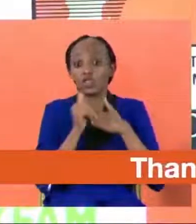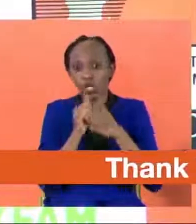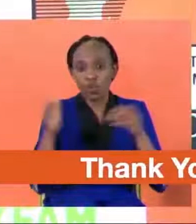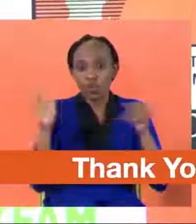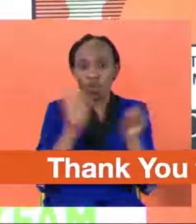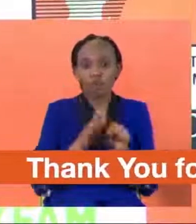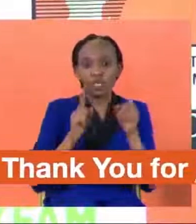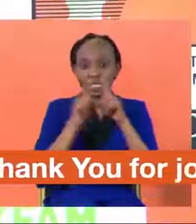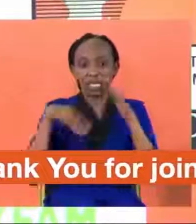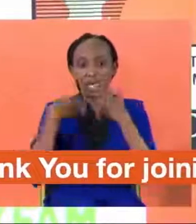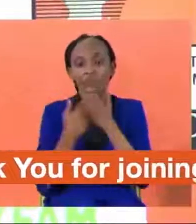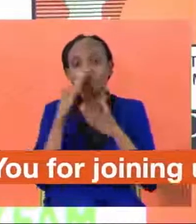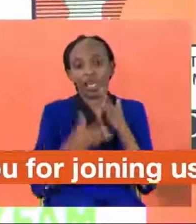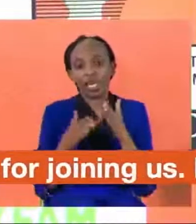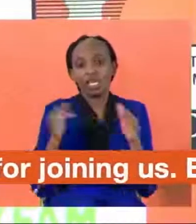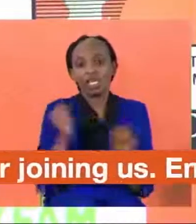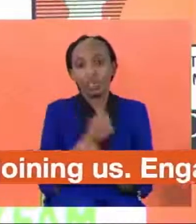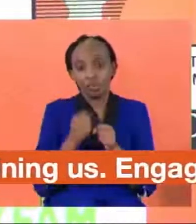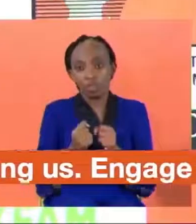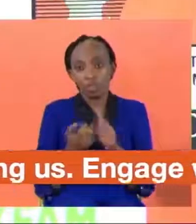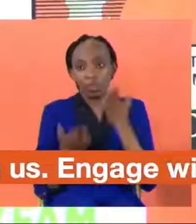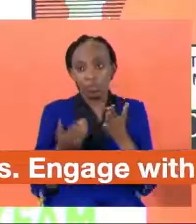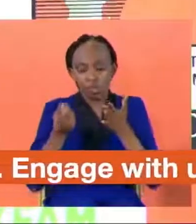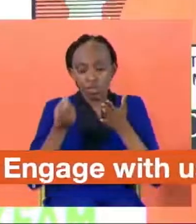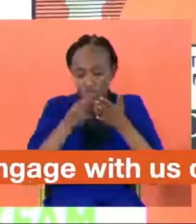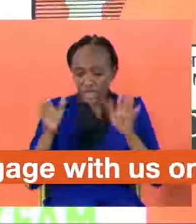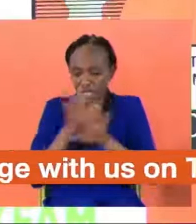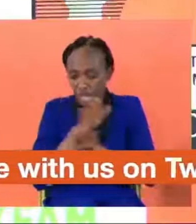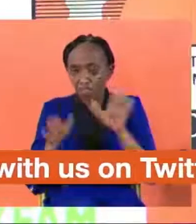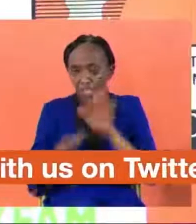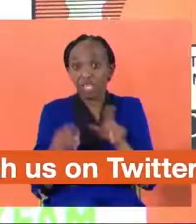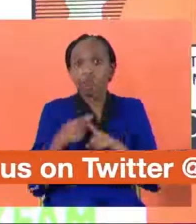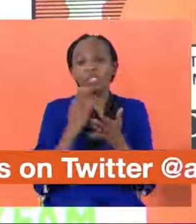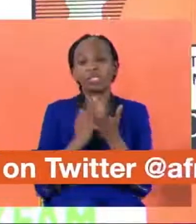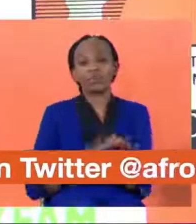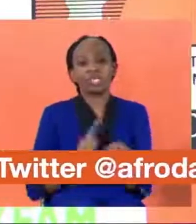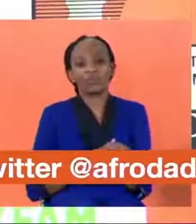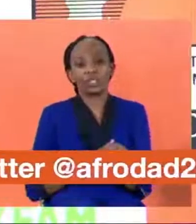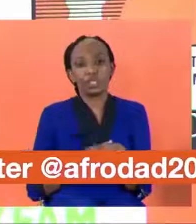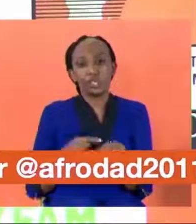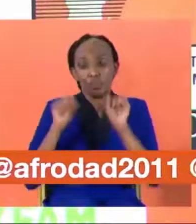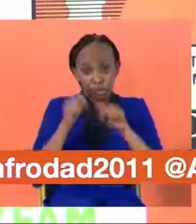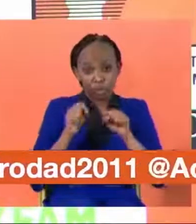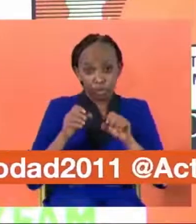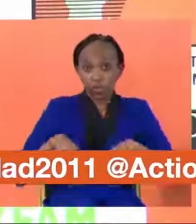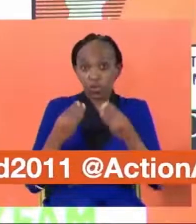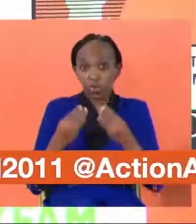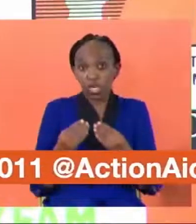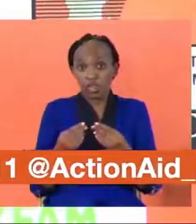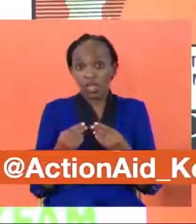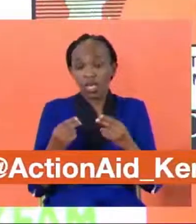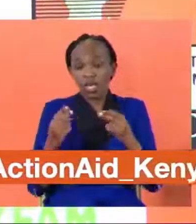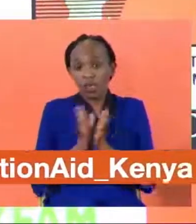way to the end. So you may not be able to break down everything, but sometimes you might be able to give your audience a bit of